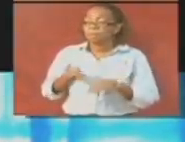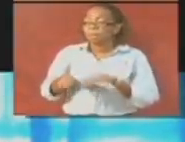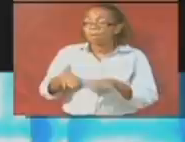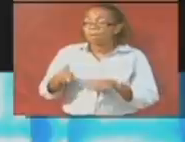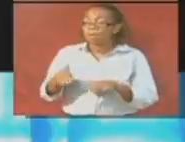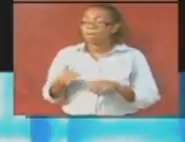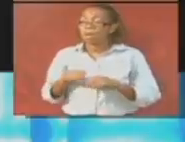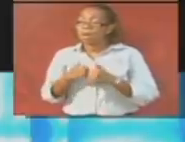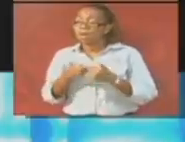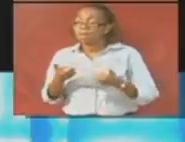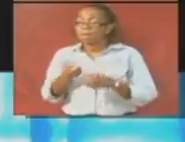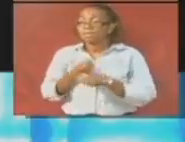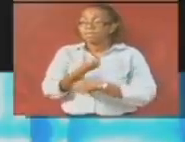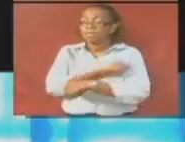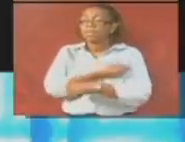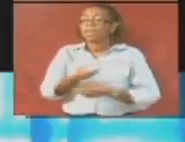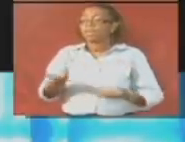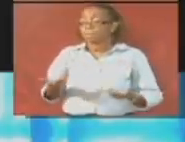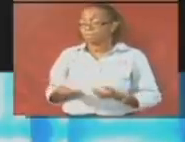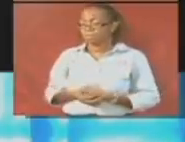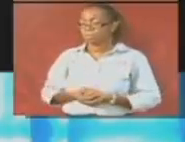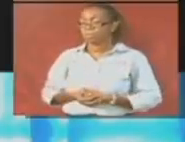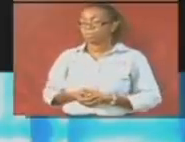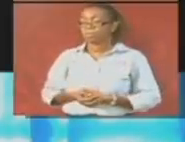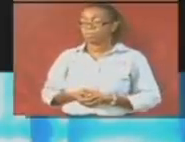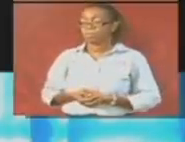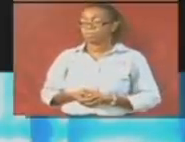for vaccinating those persons?